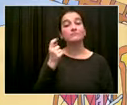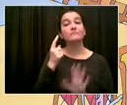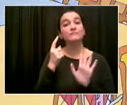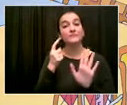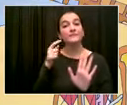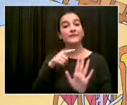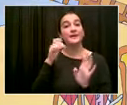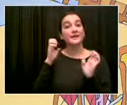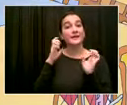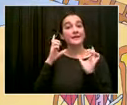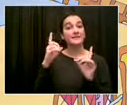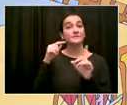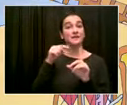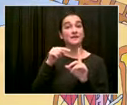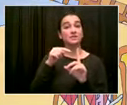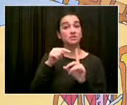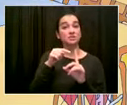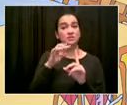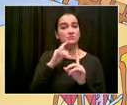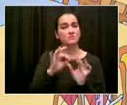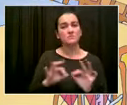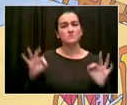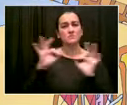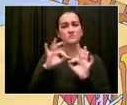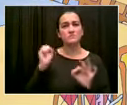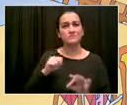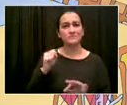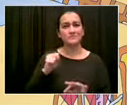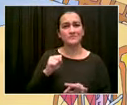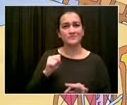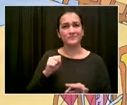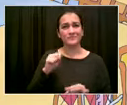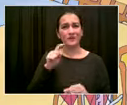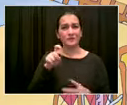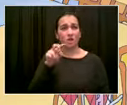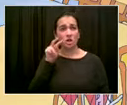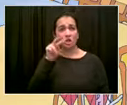You know, that's just not acceptable. We have to do something different. Go ahead, Anna.